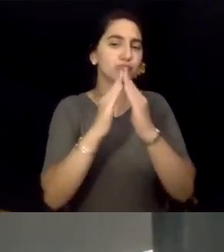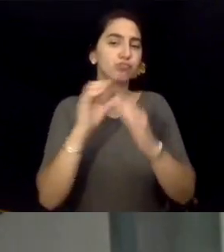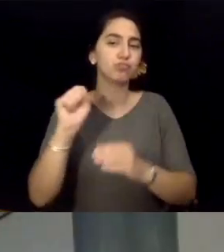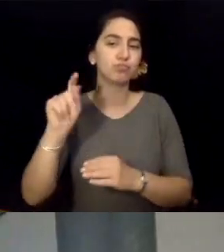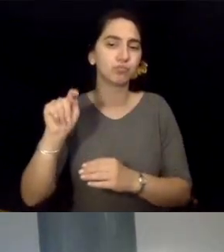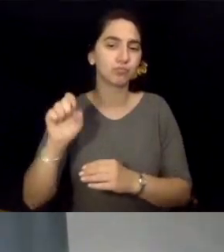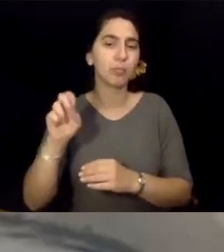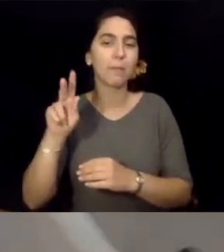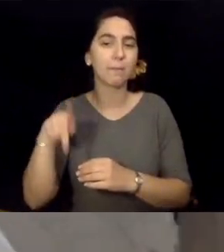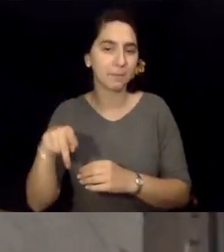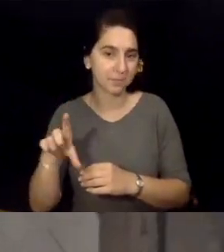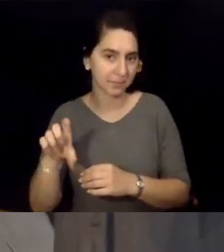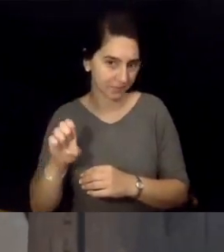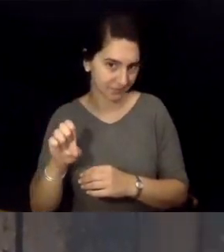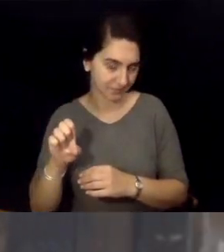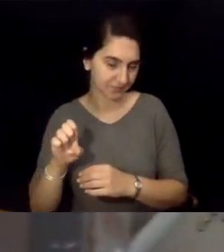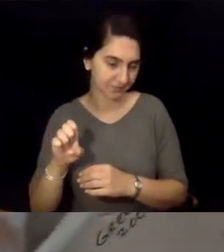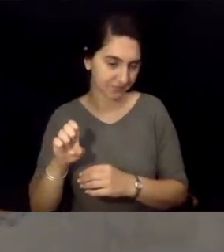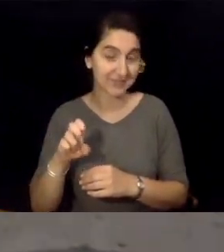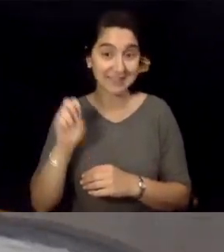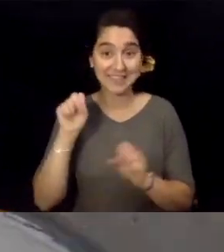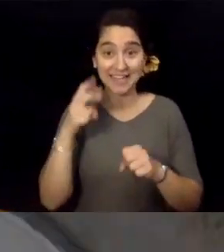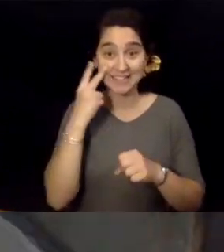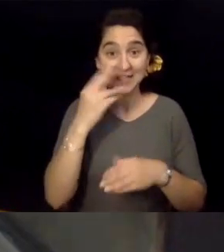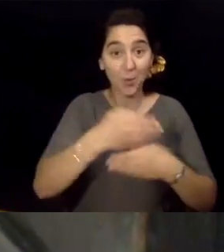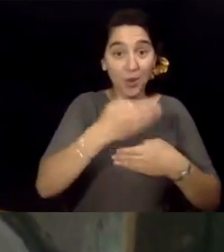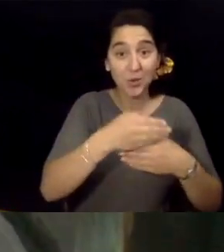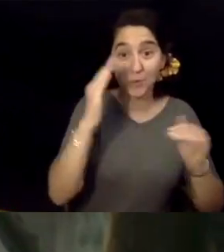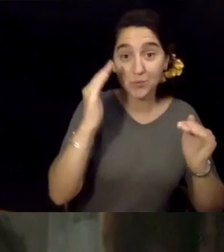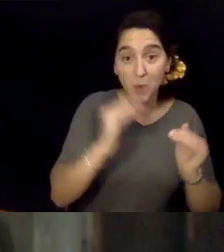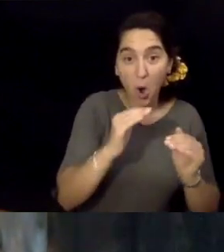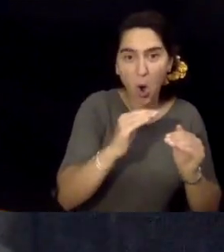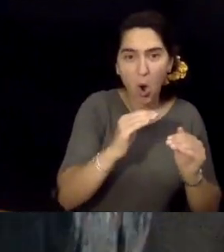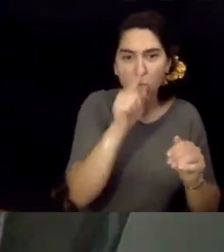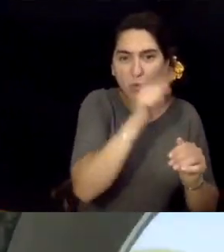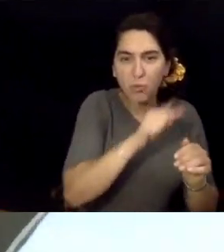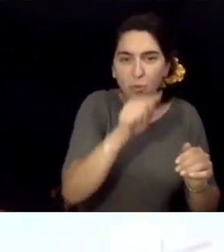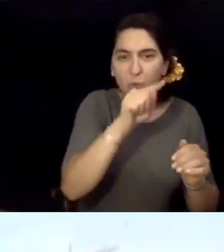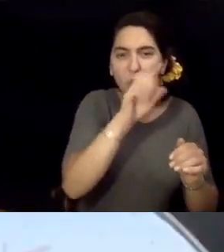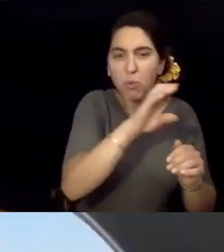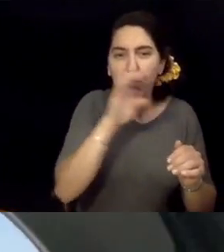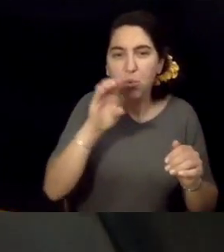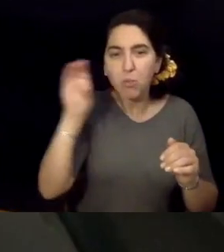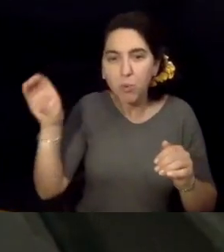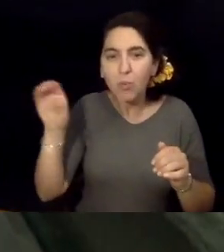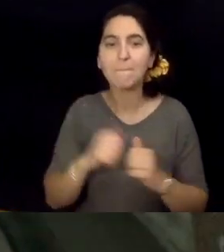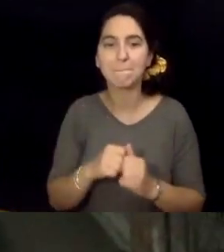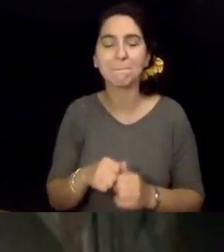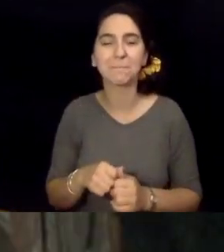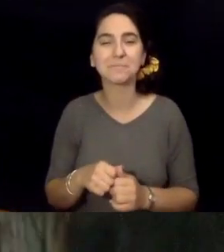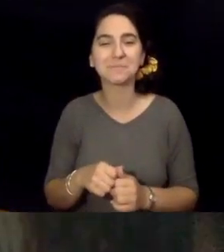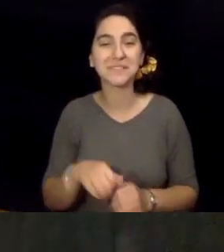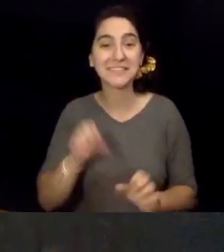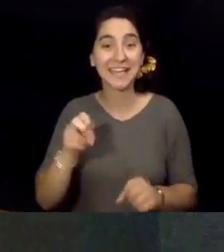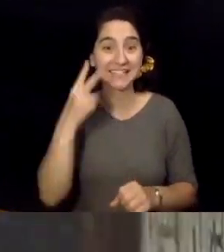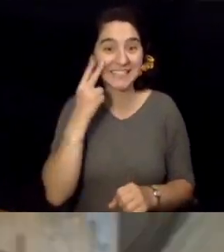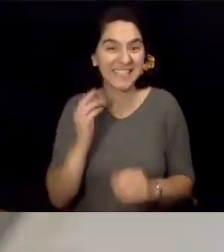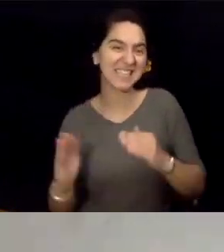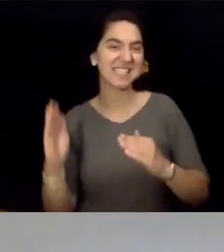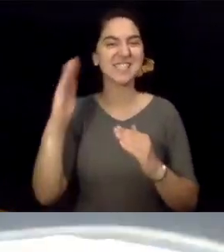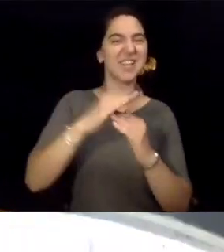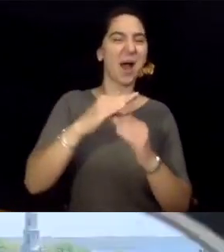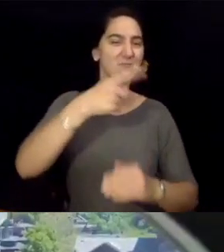you later will look, these are the tiny round windows at the very top of the steeple.